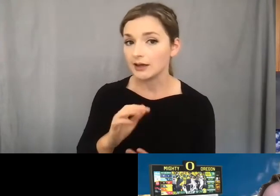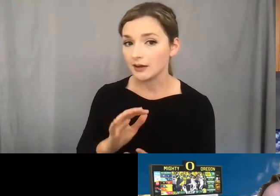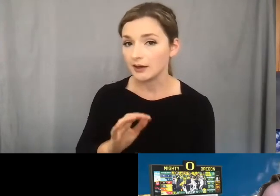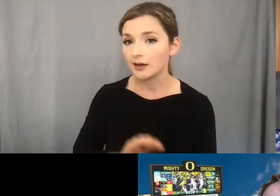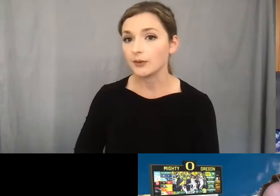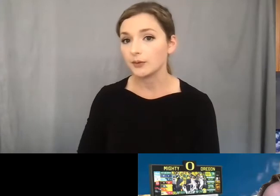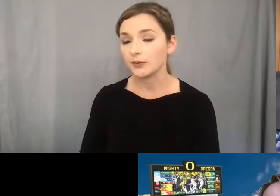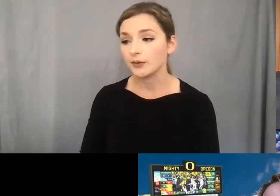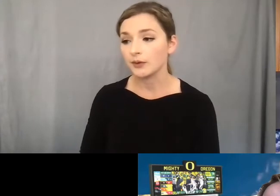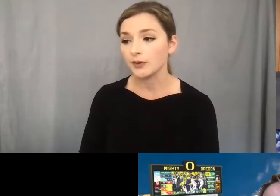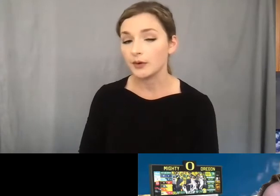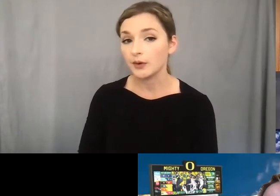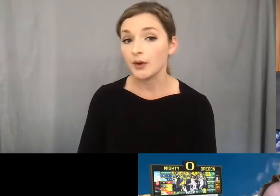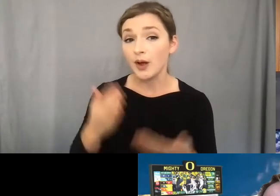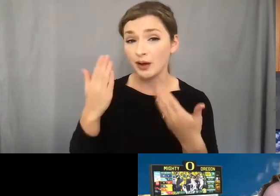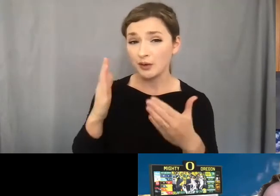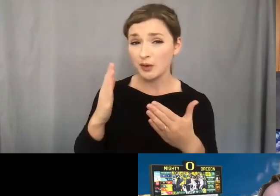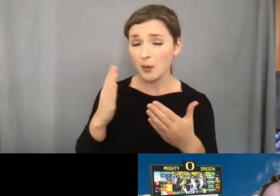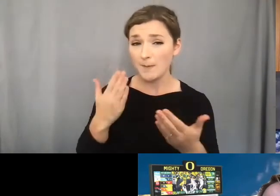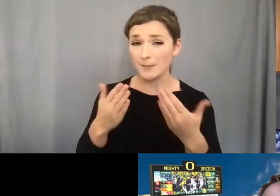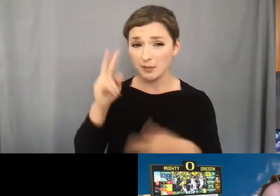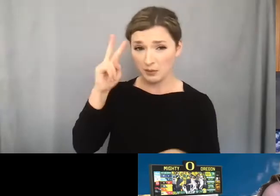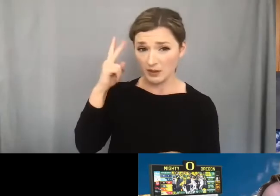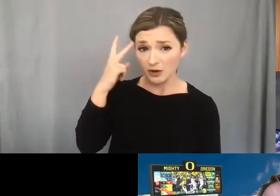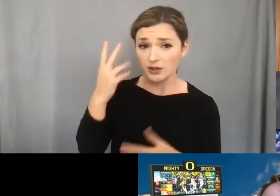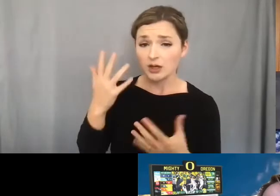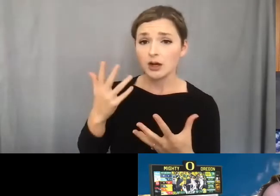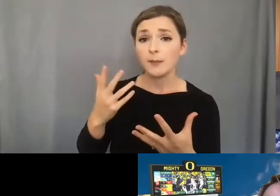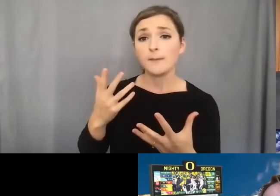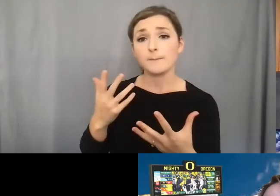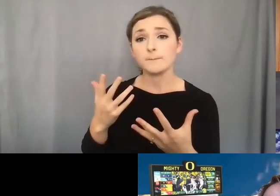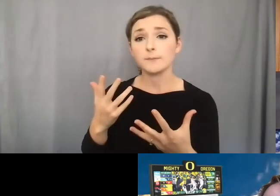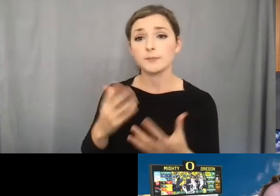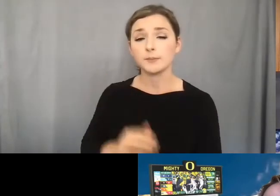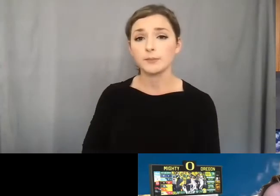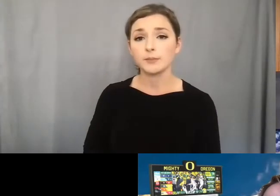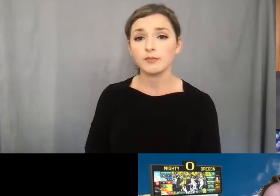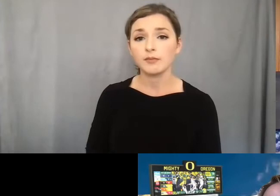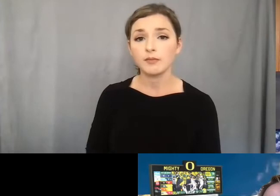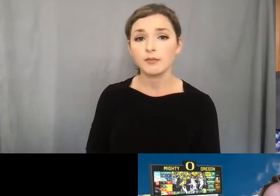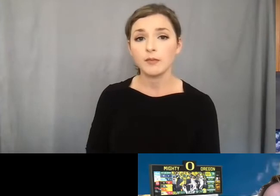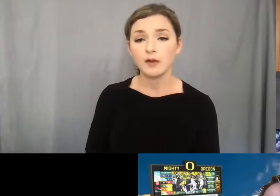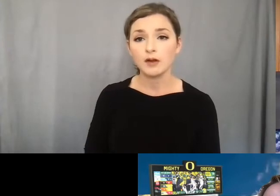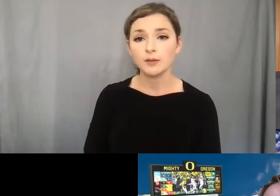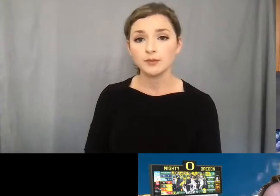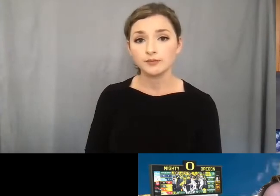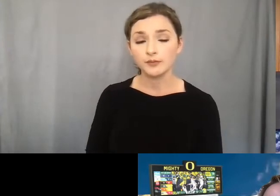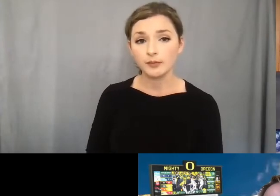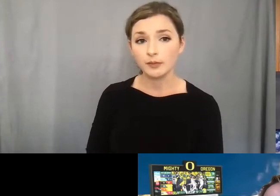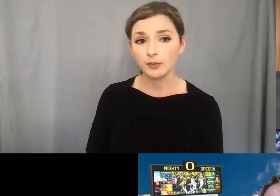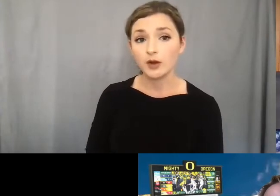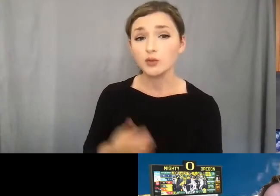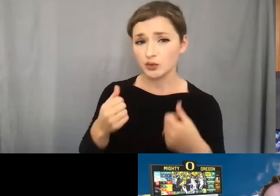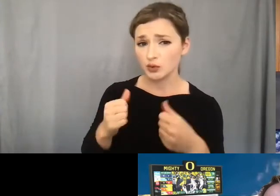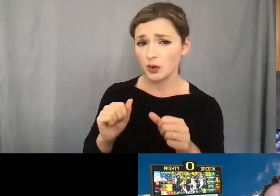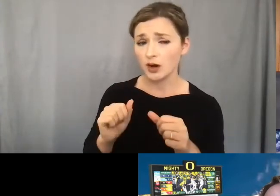I don't know if I was misunderstanding this or something, but it's I was going to ask